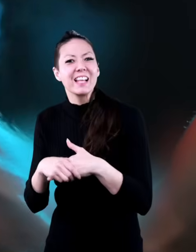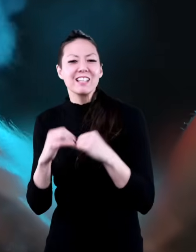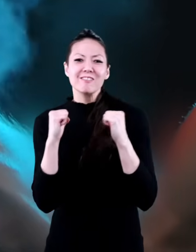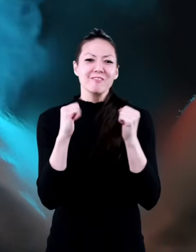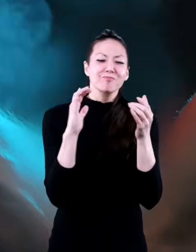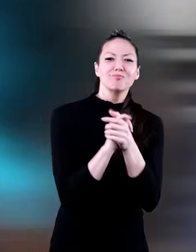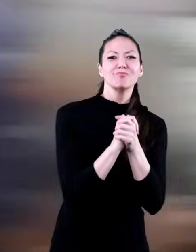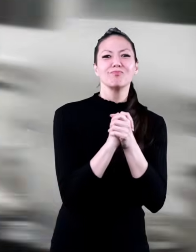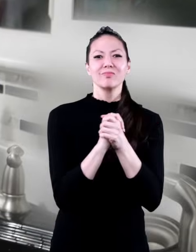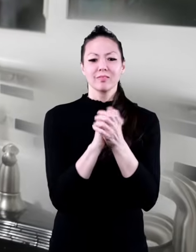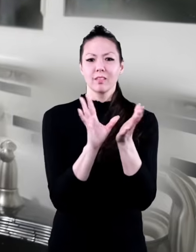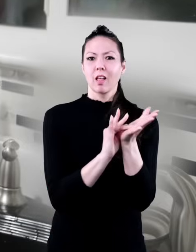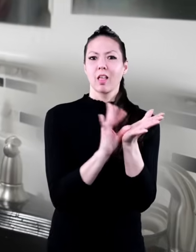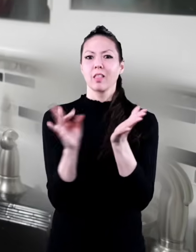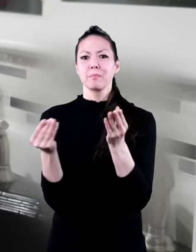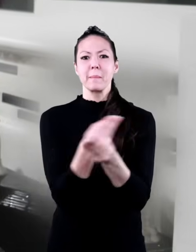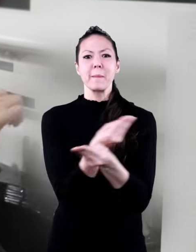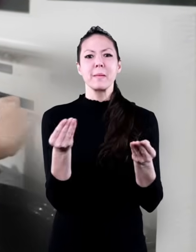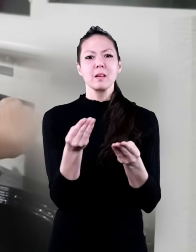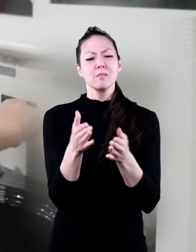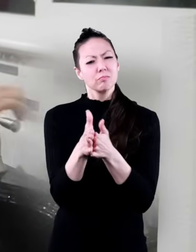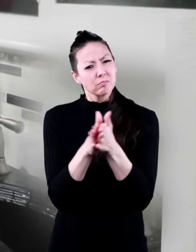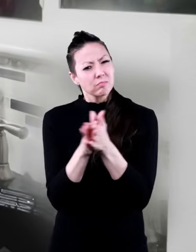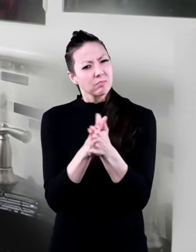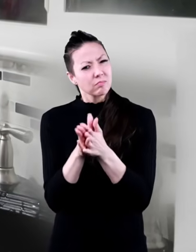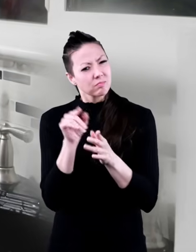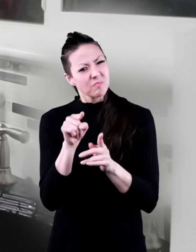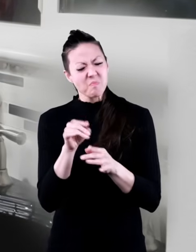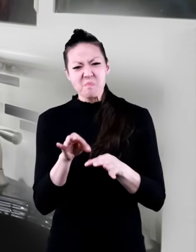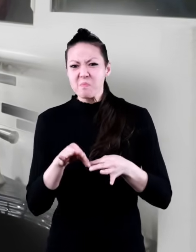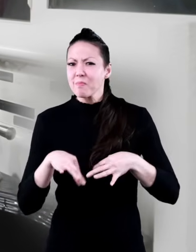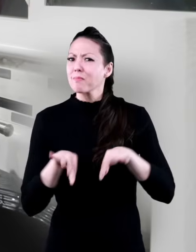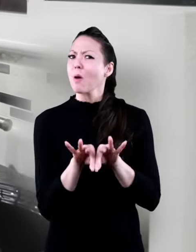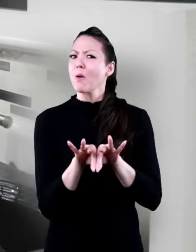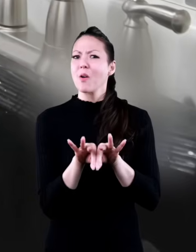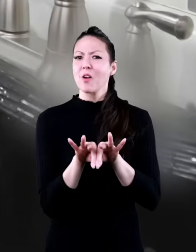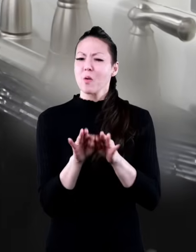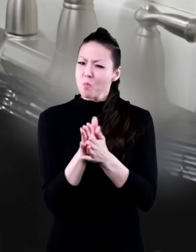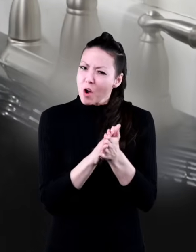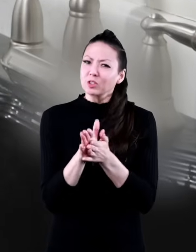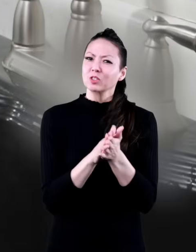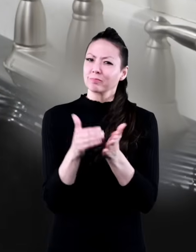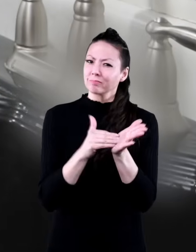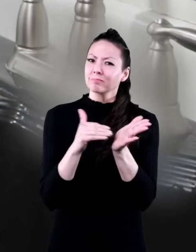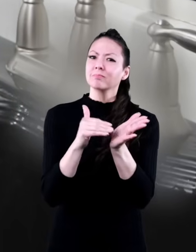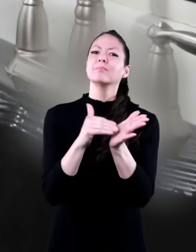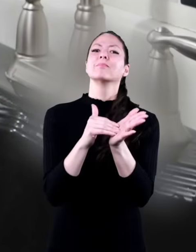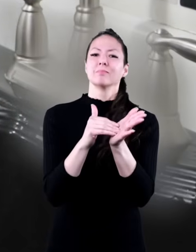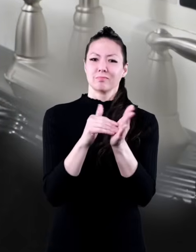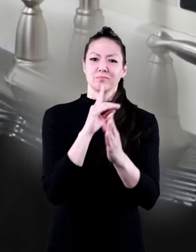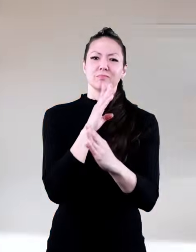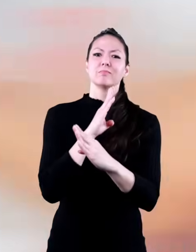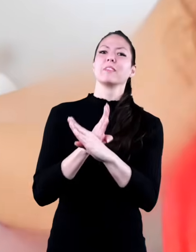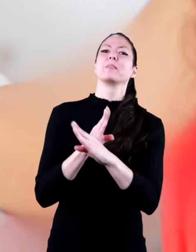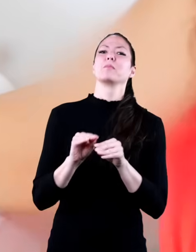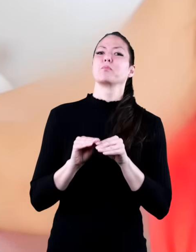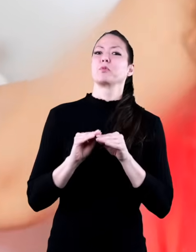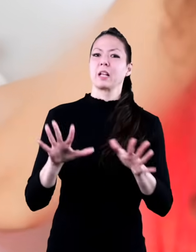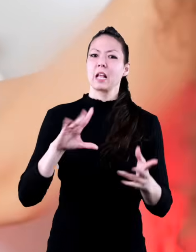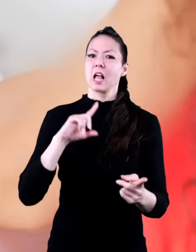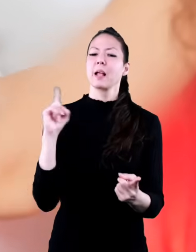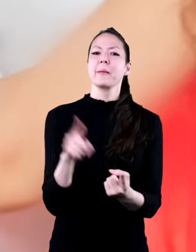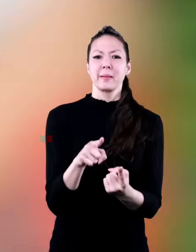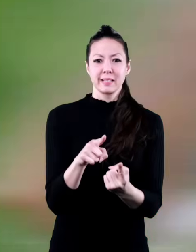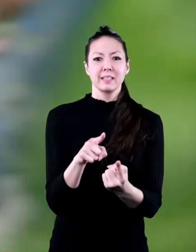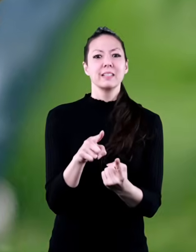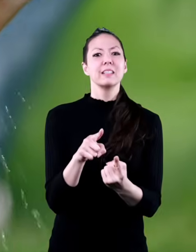handshake which is why hand washing is super important one of the best ways to stop the spread